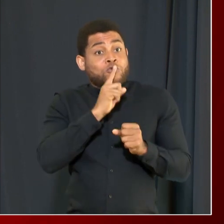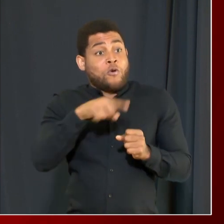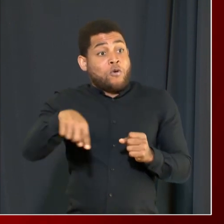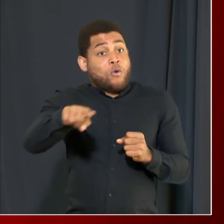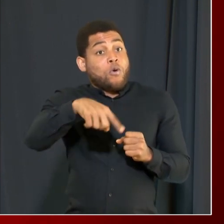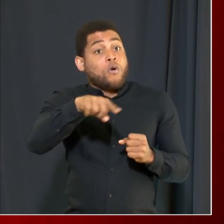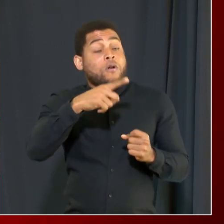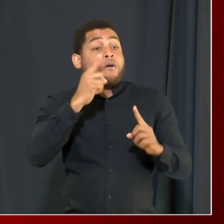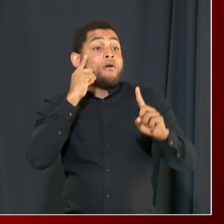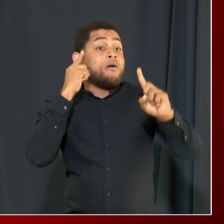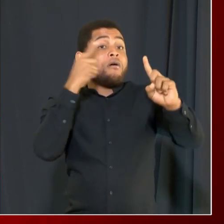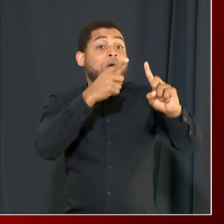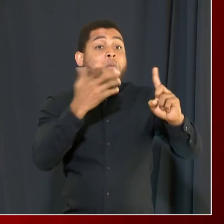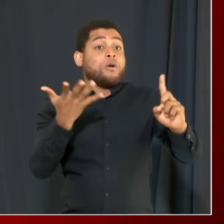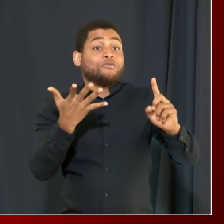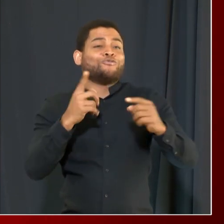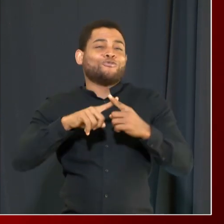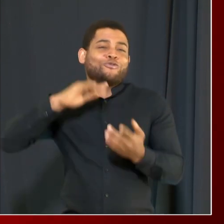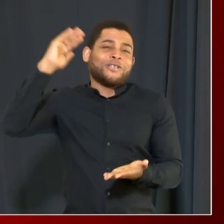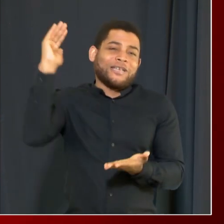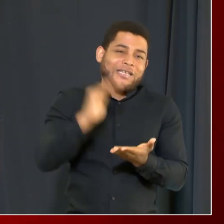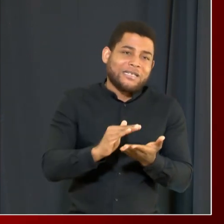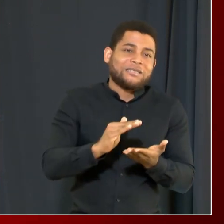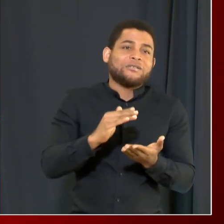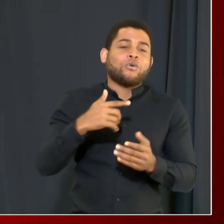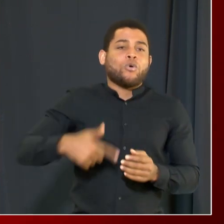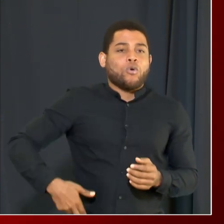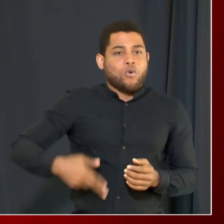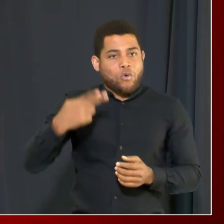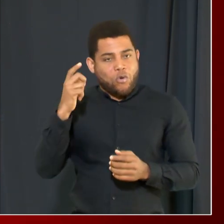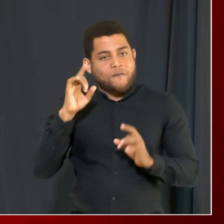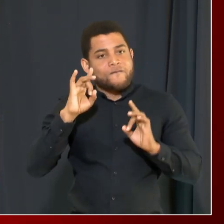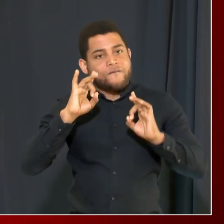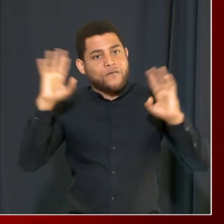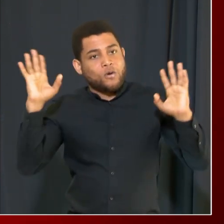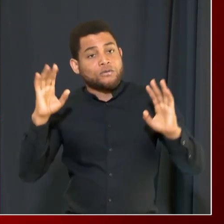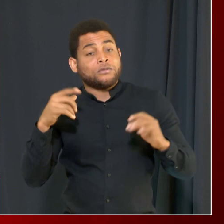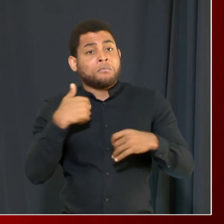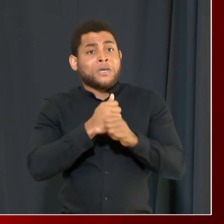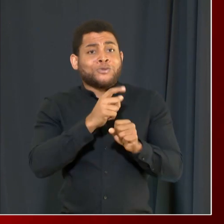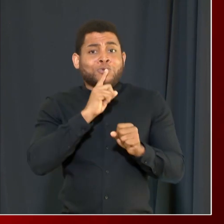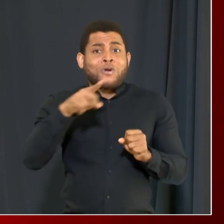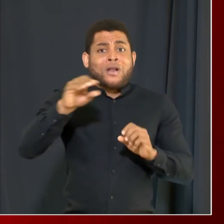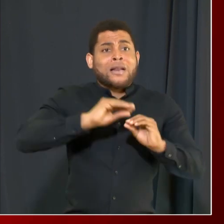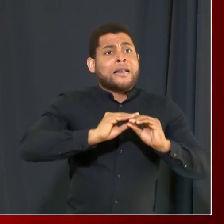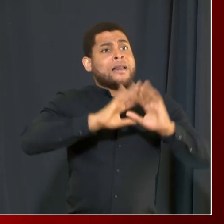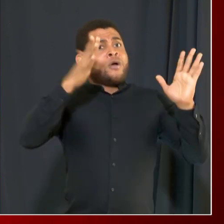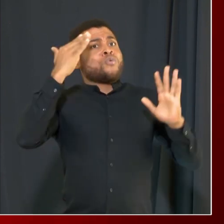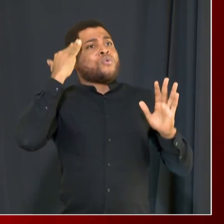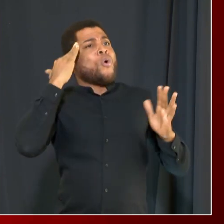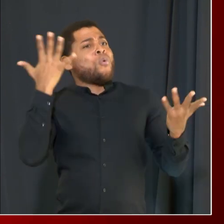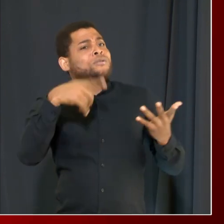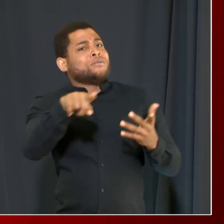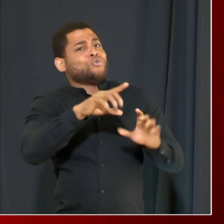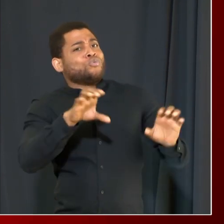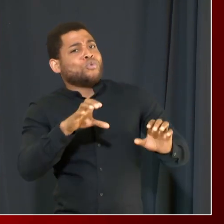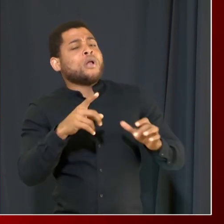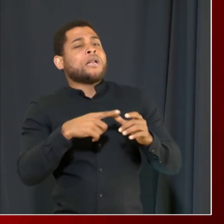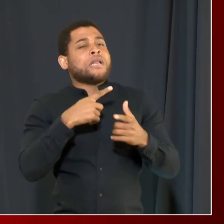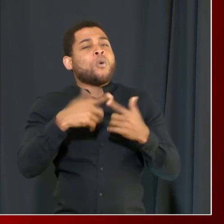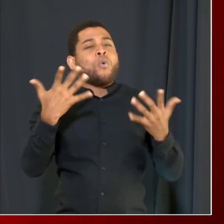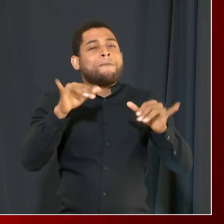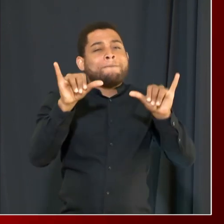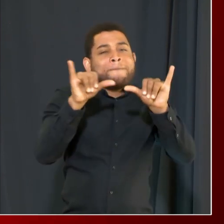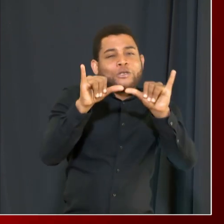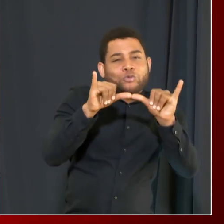gun violence and making sure that there's clarity there, and then at really looking at what are the right things to be measuring